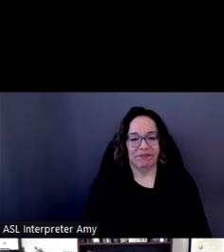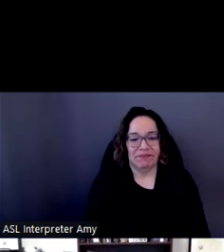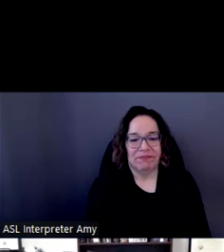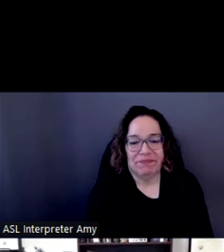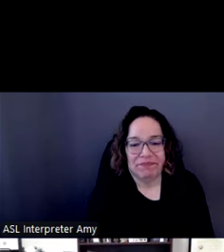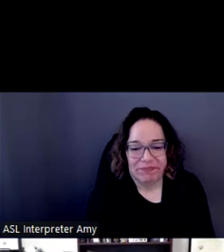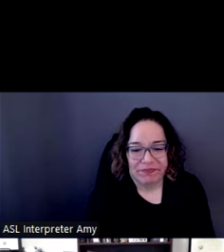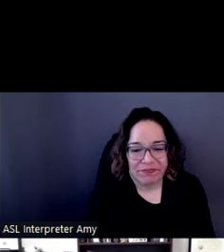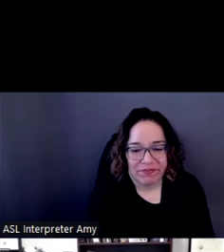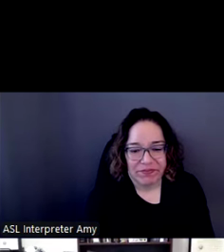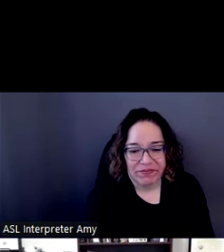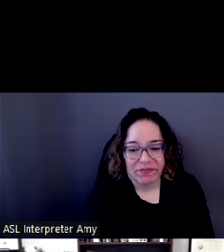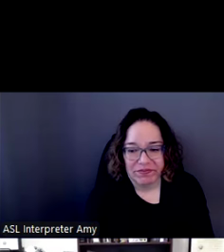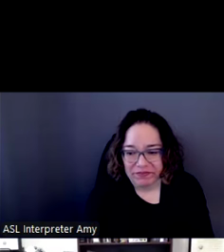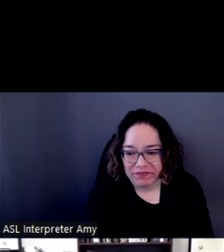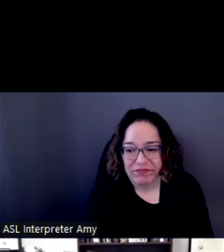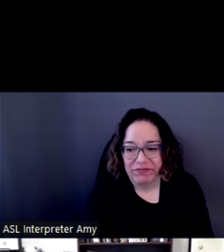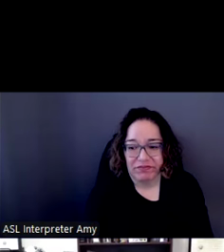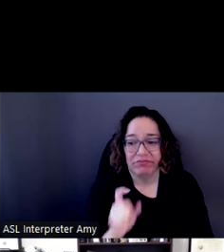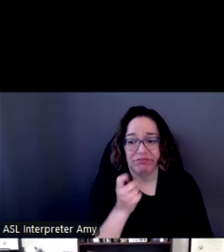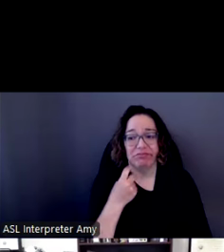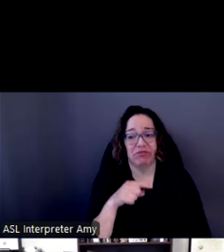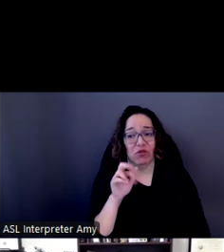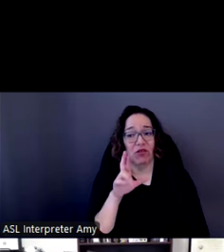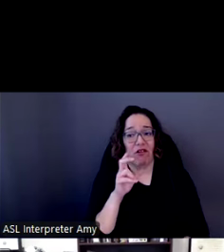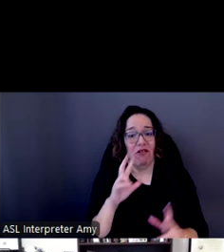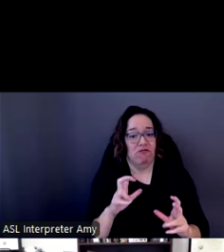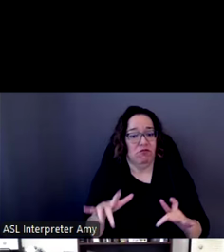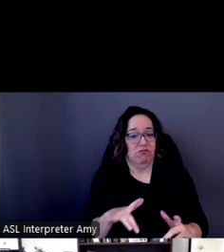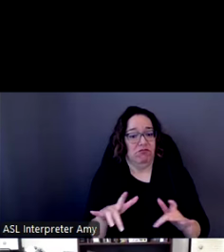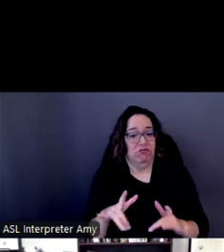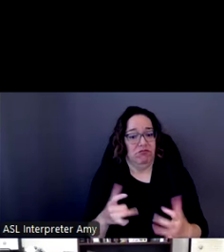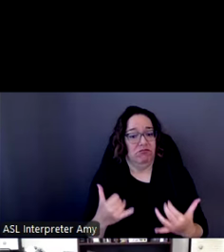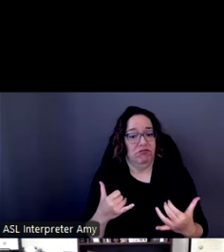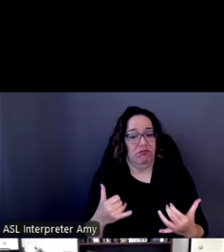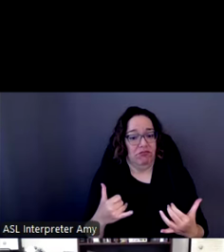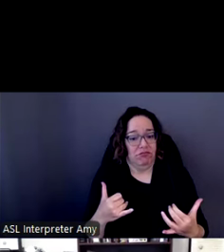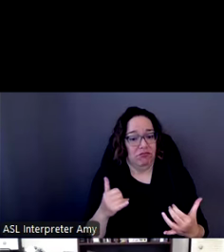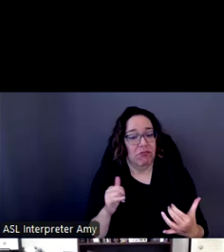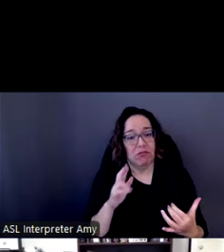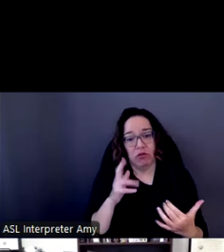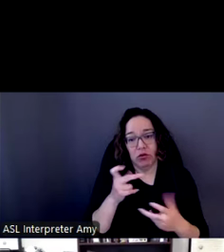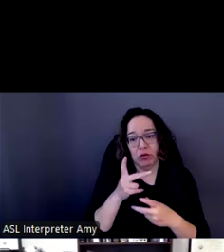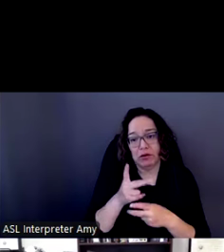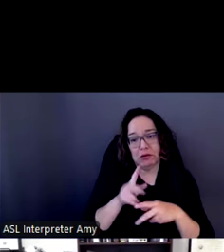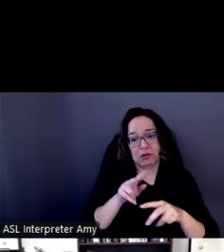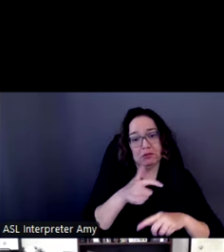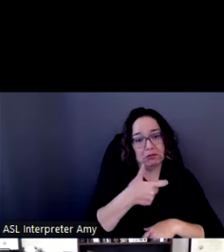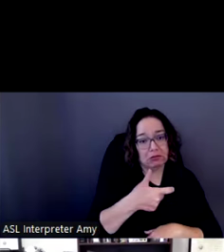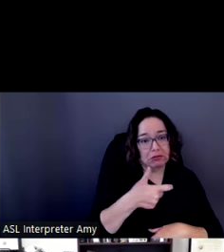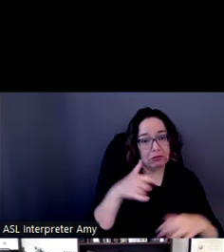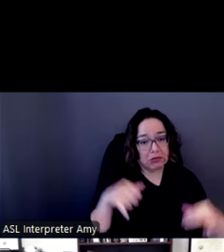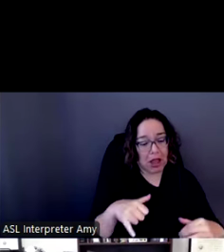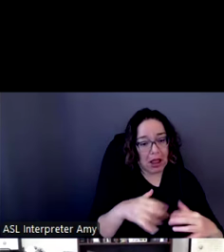All right. We are recording today, so we would like you all to stay with us, but you can always revisit this later